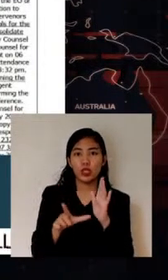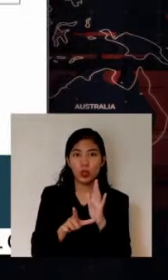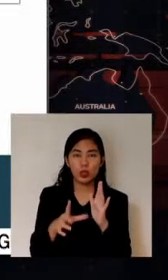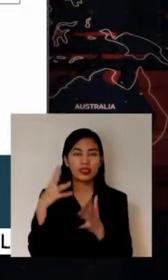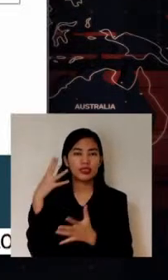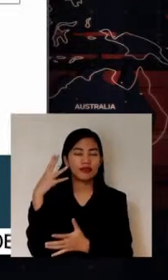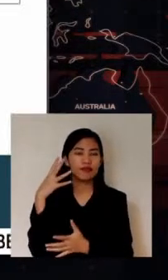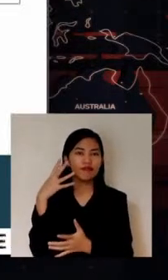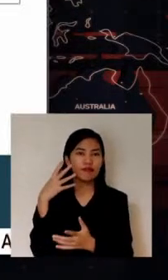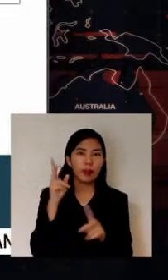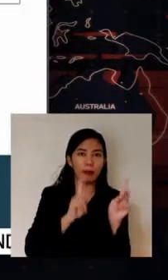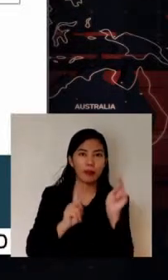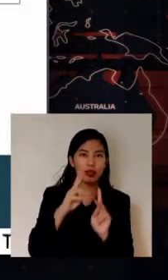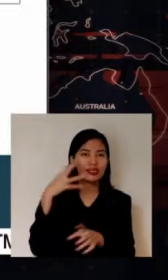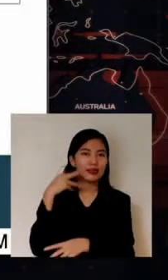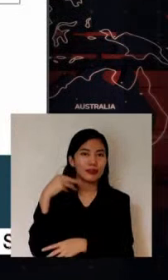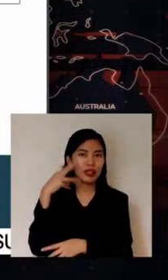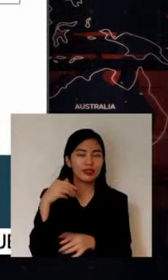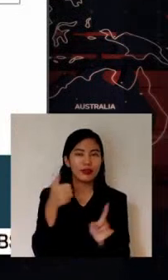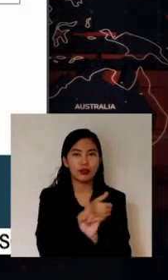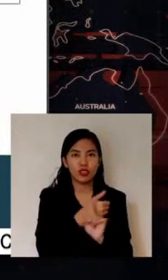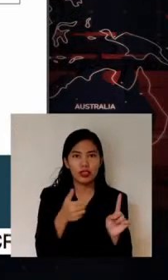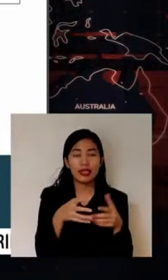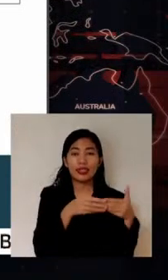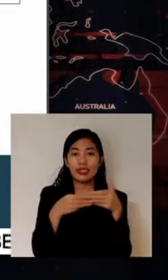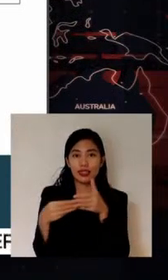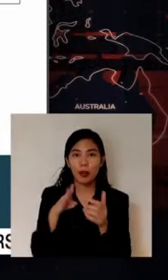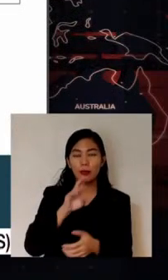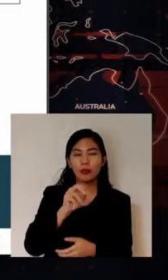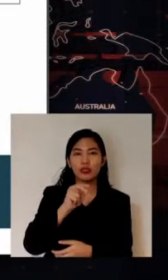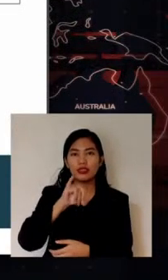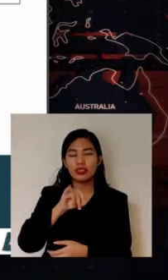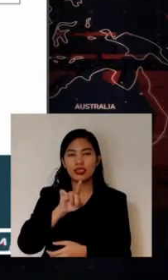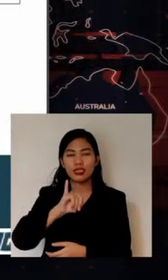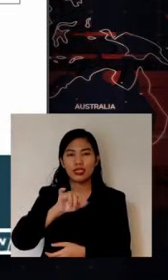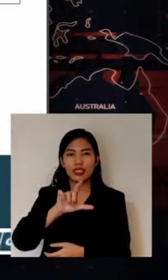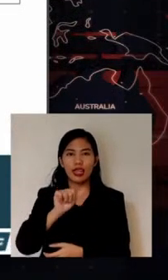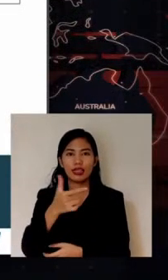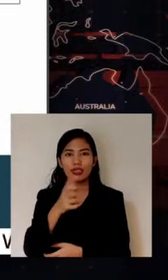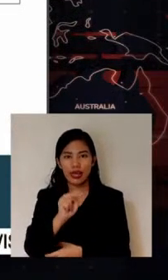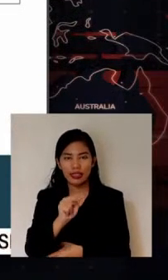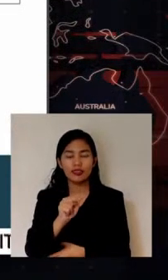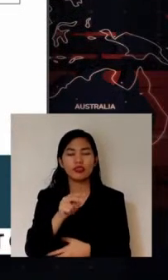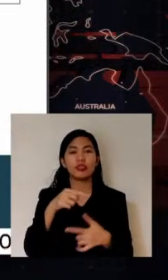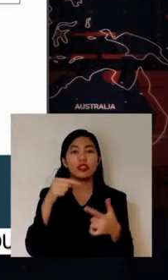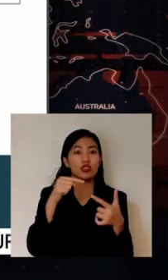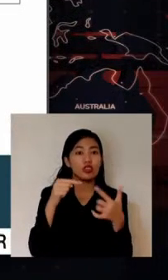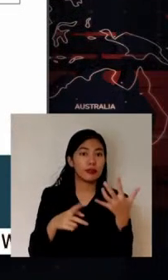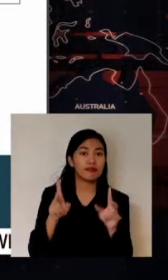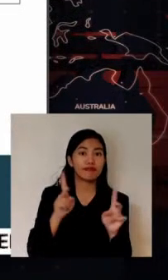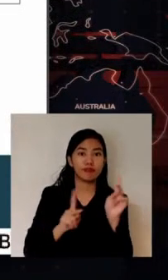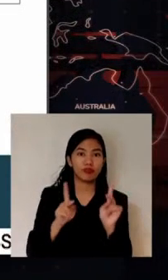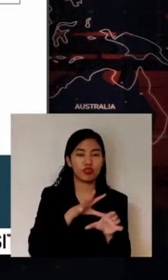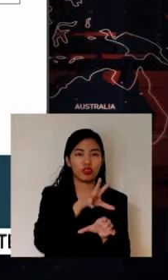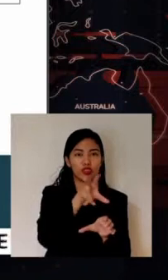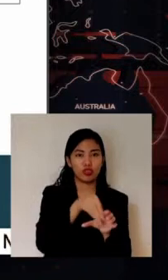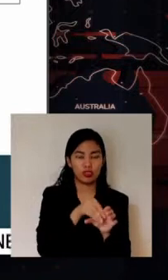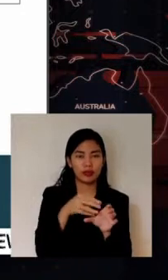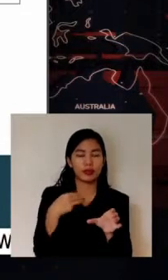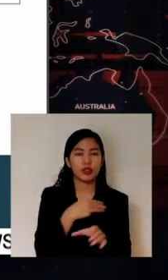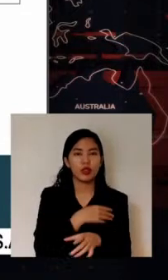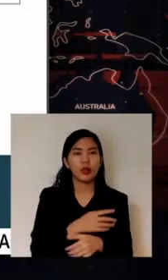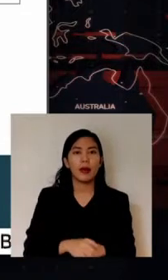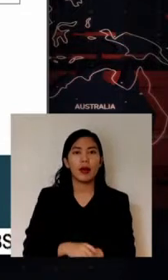and Abubakar Mangelen, Commissioner of the National Commission on Muslim Filipinos and former chairman of Marcos's political